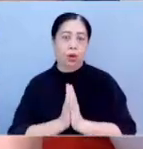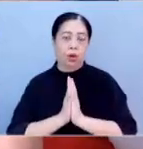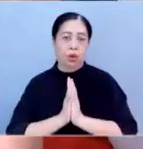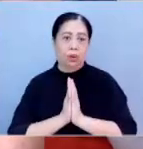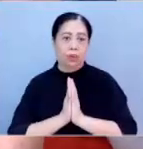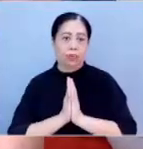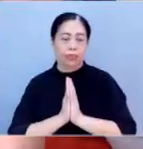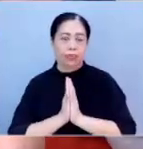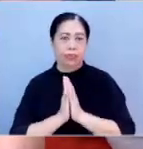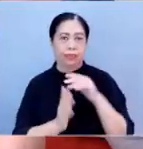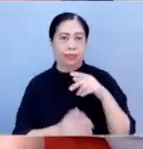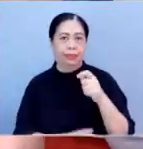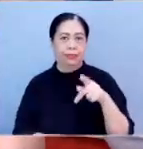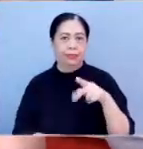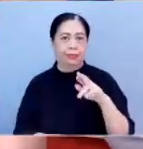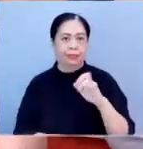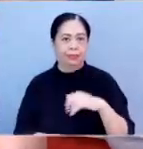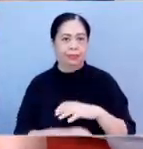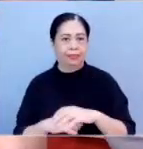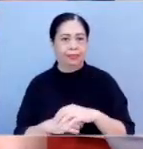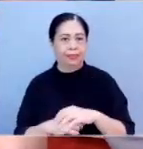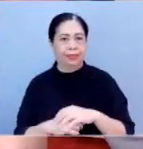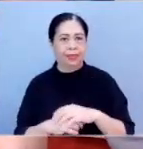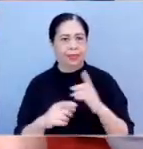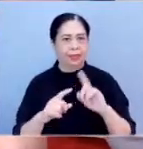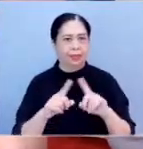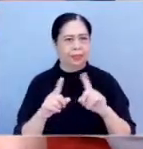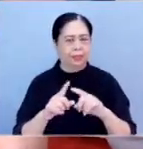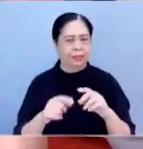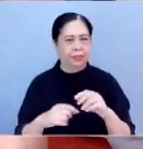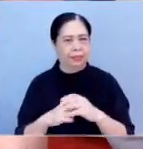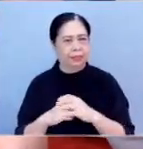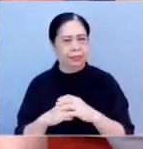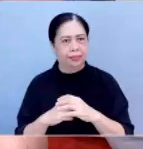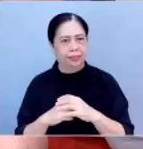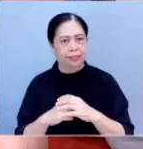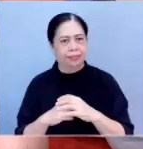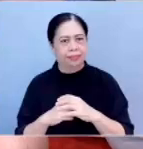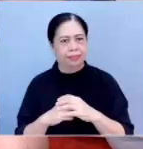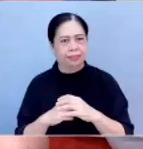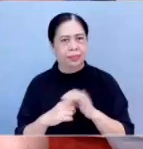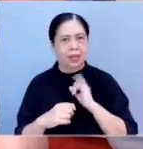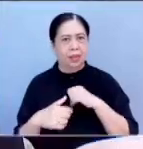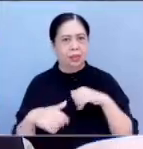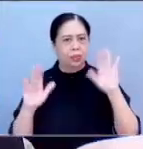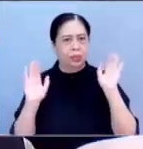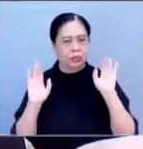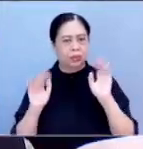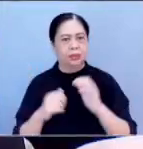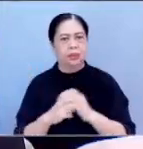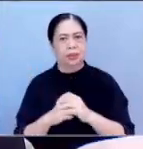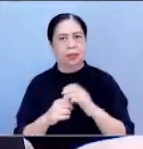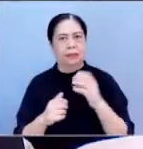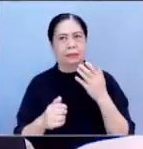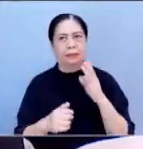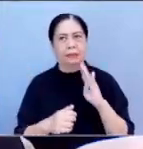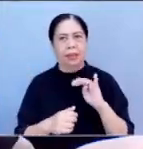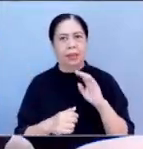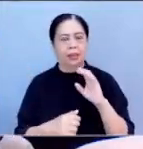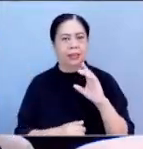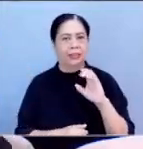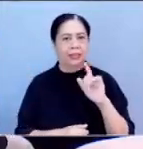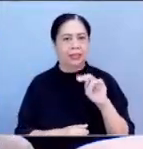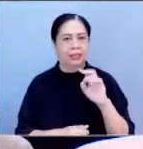so cool. That. I saw that. Conte Partiro. Wow, I did I Surrender by Celine Dion. I was going to